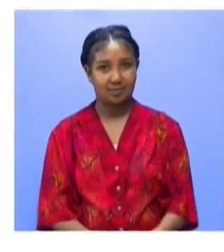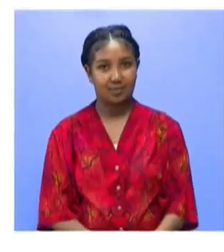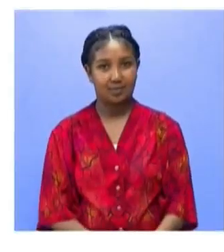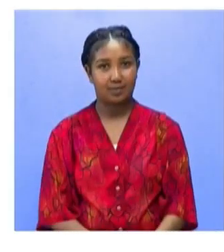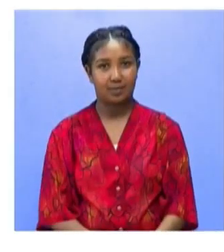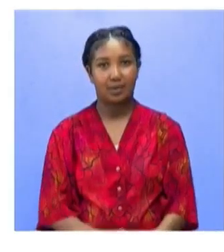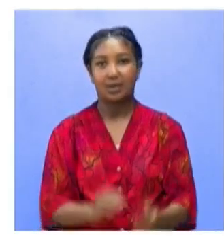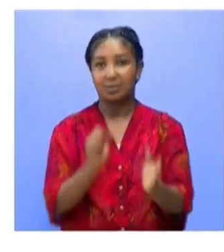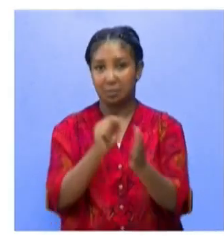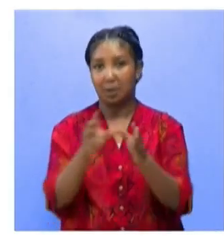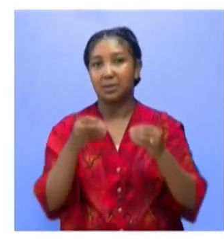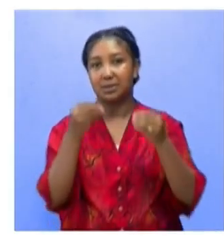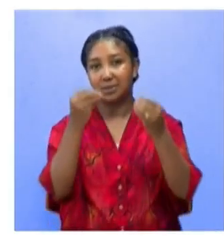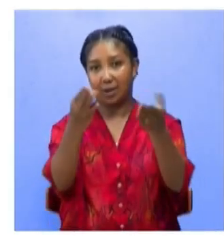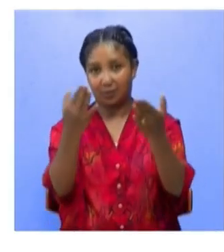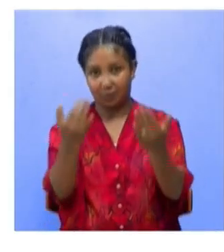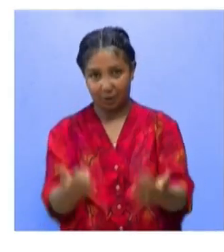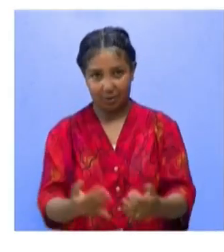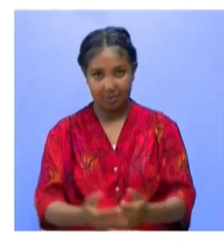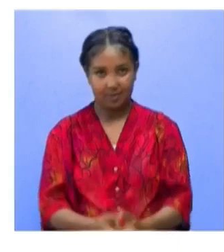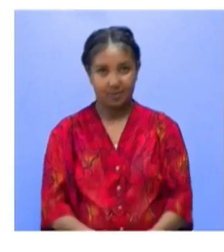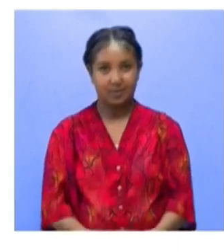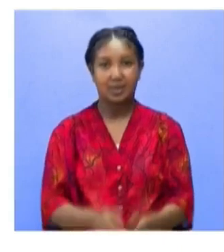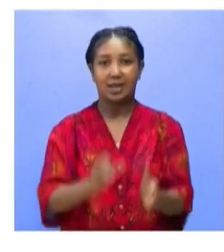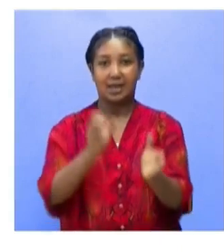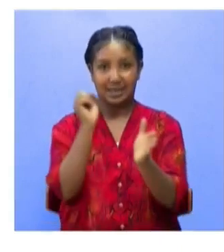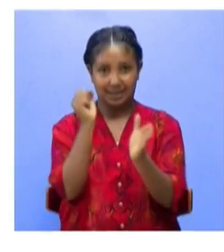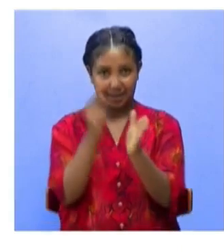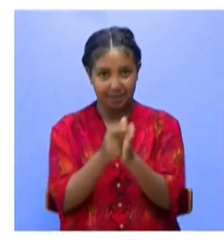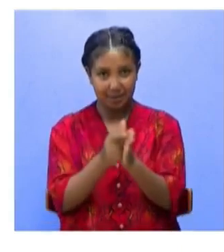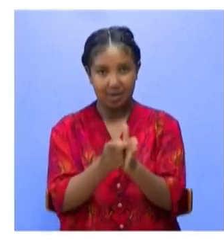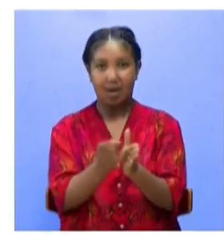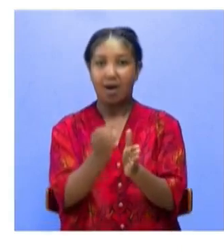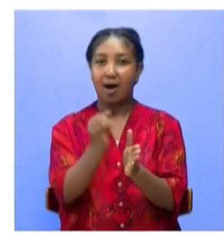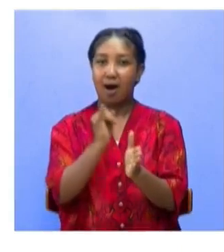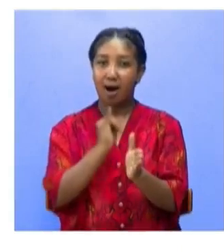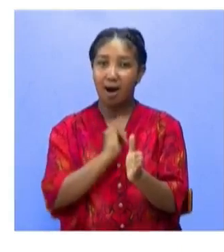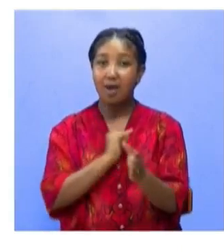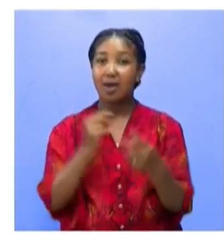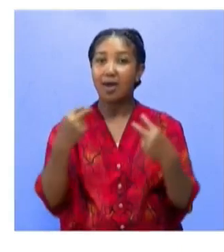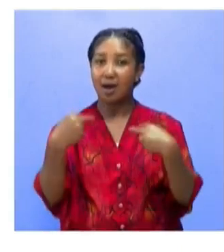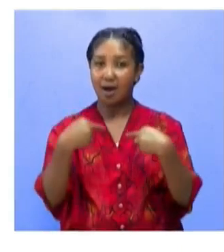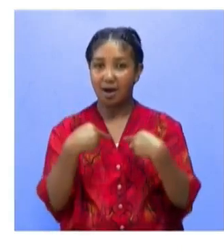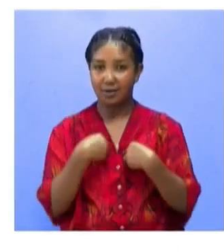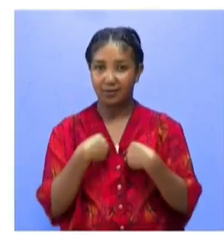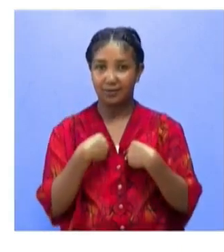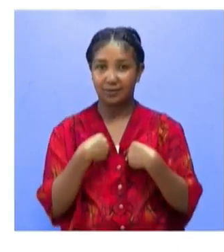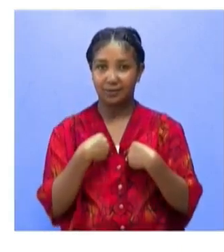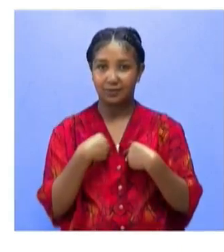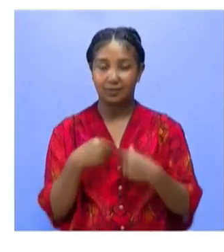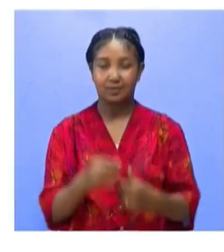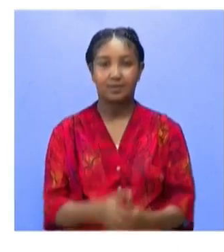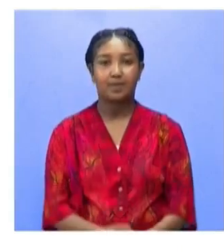let me give you some examples here. Example, I have